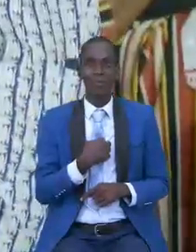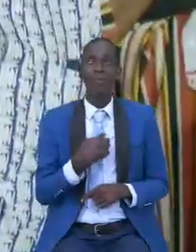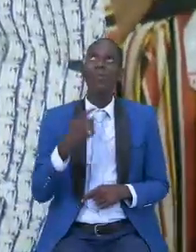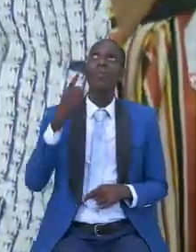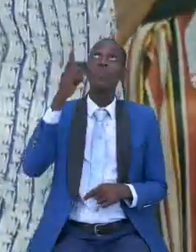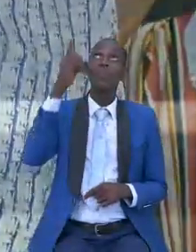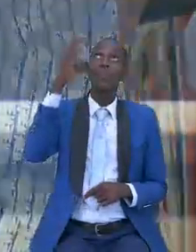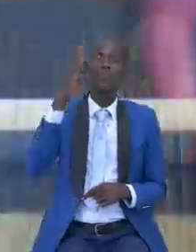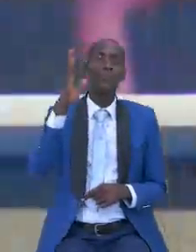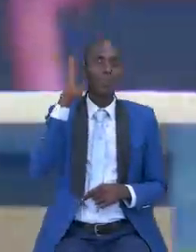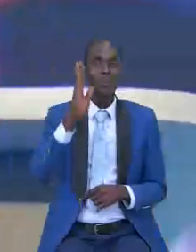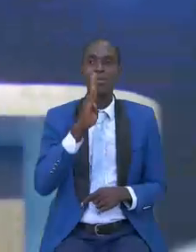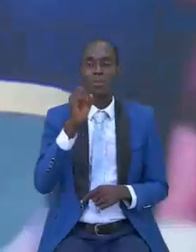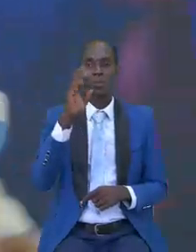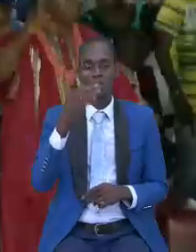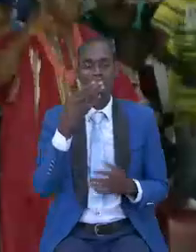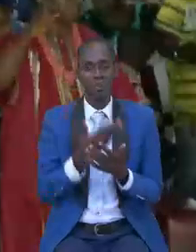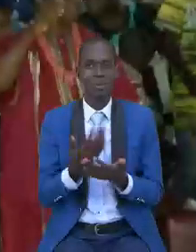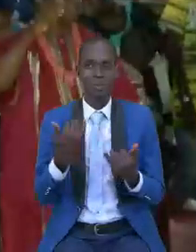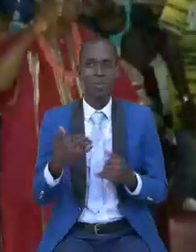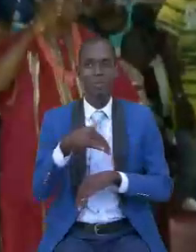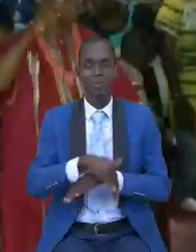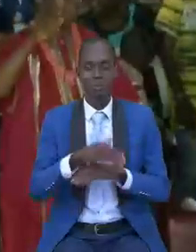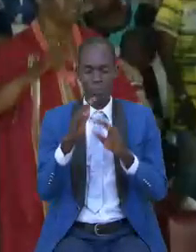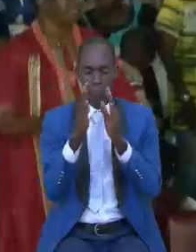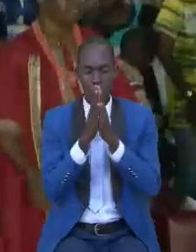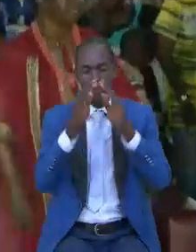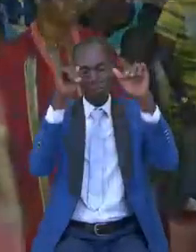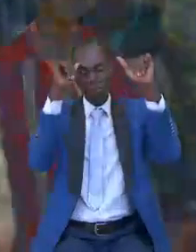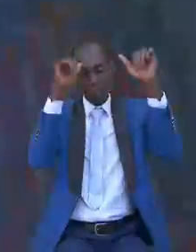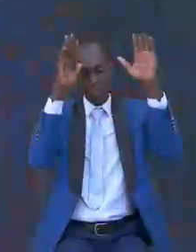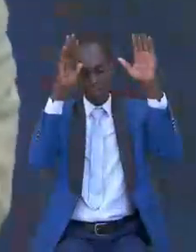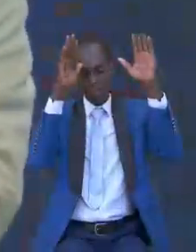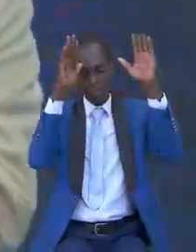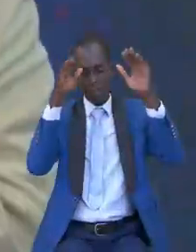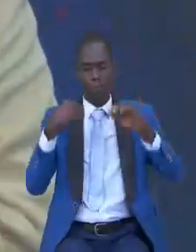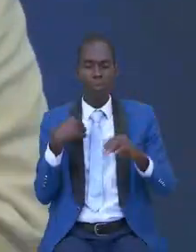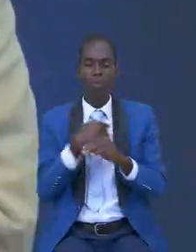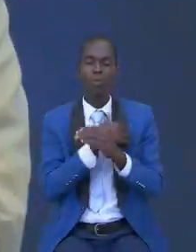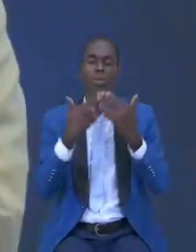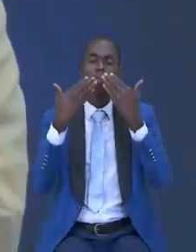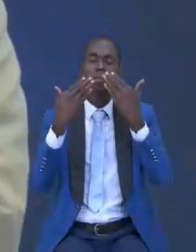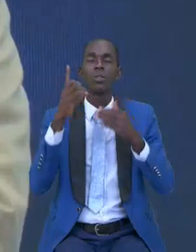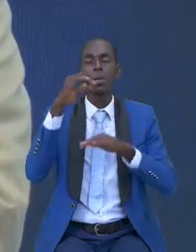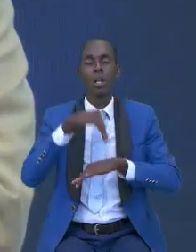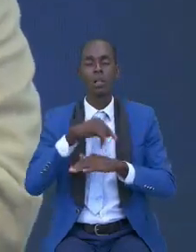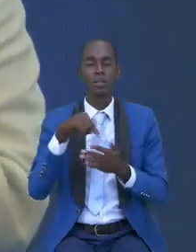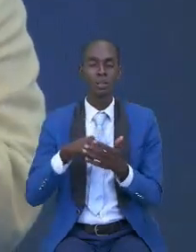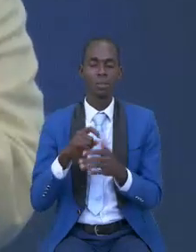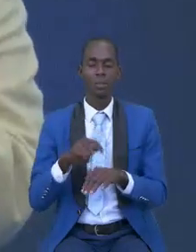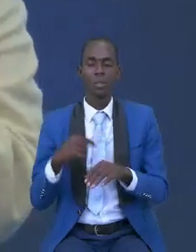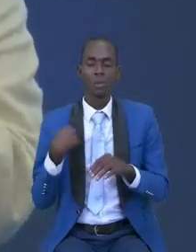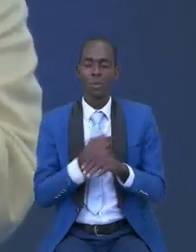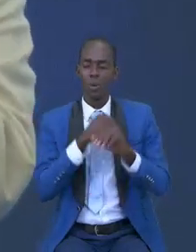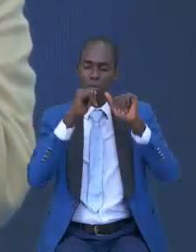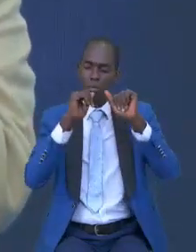God will be so good tonight. Let's pray together. Father, we thank you at this time. We